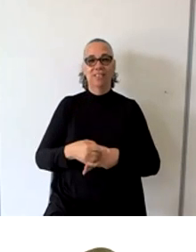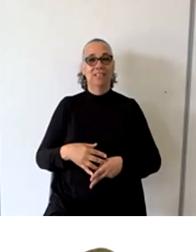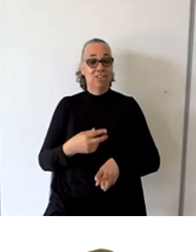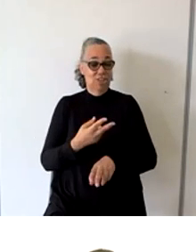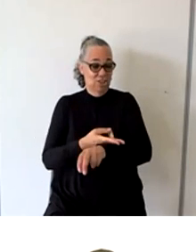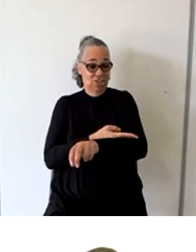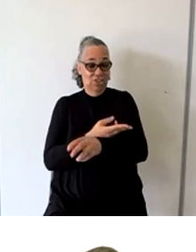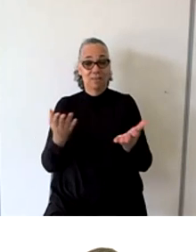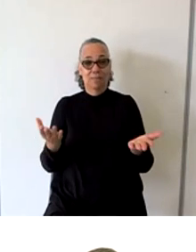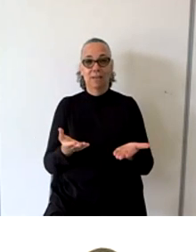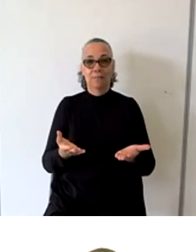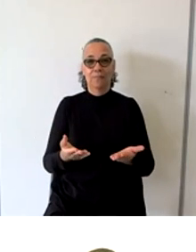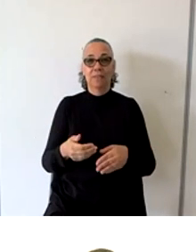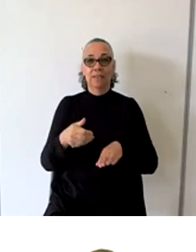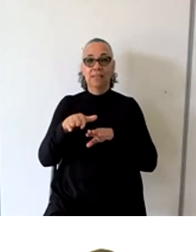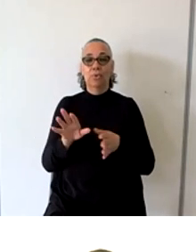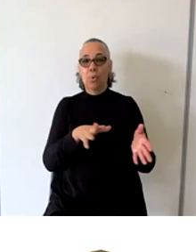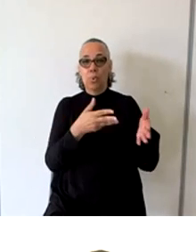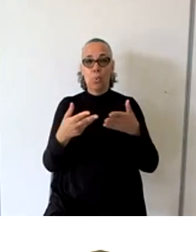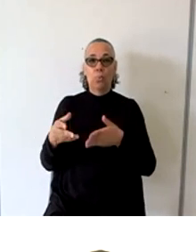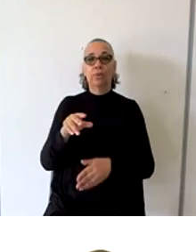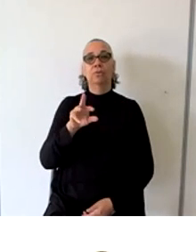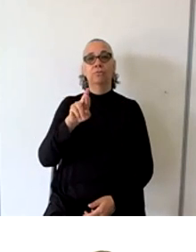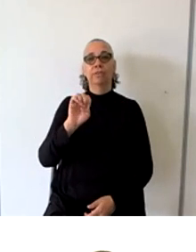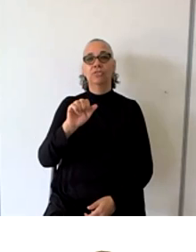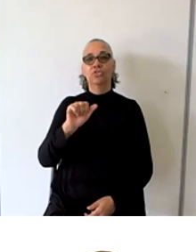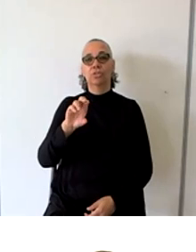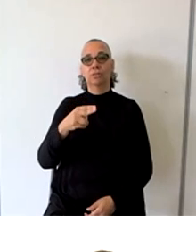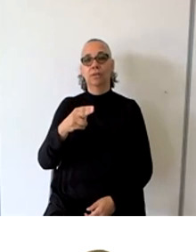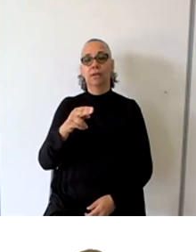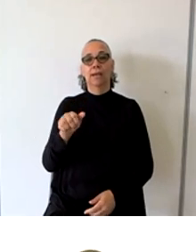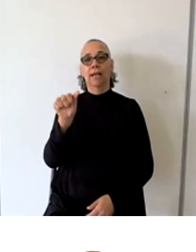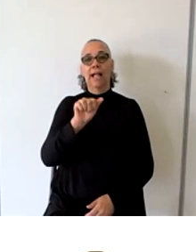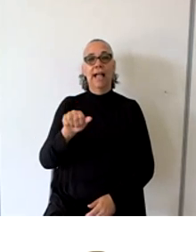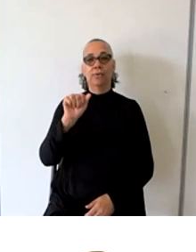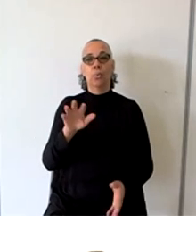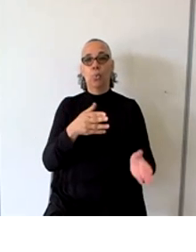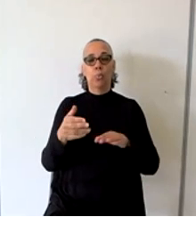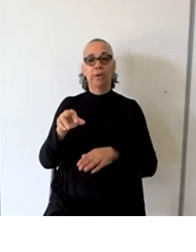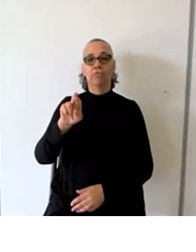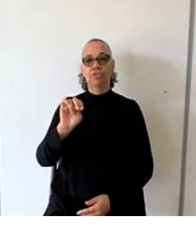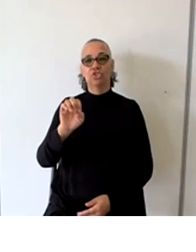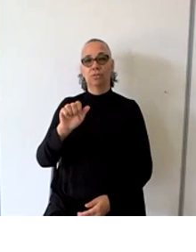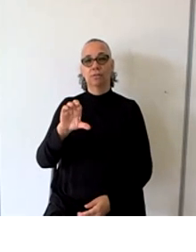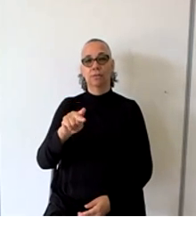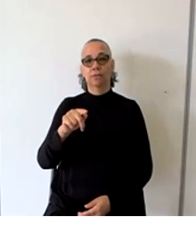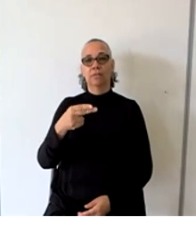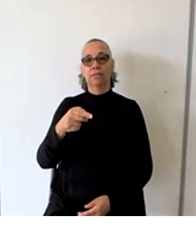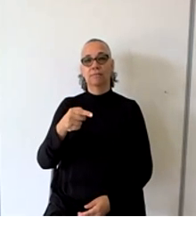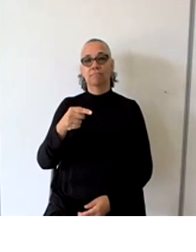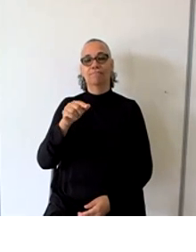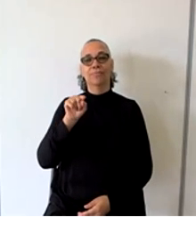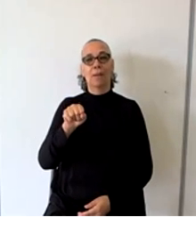to windreach@windreach.bm with that code word, which is Paisley, your name and your profession by the end of the